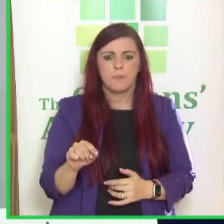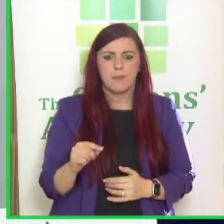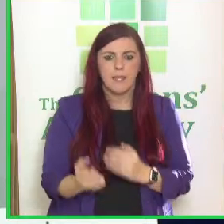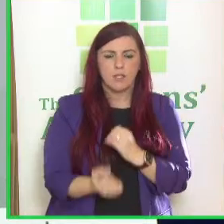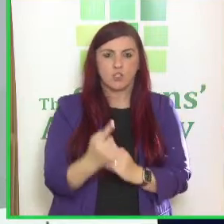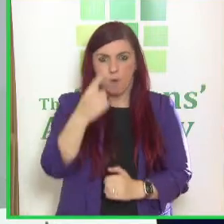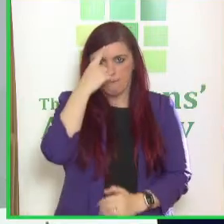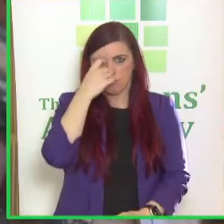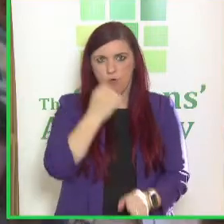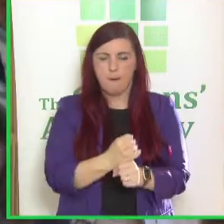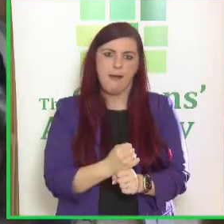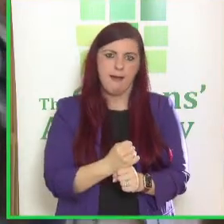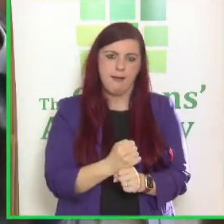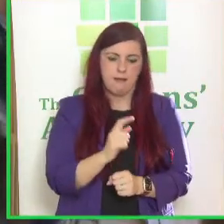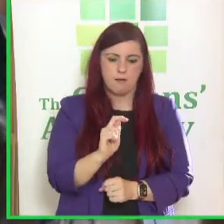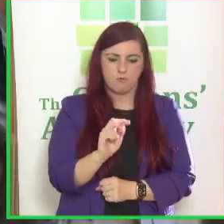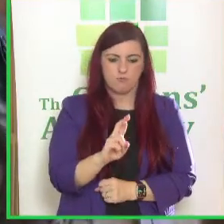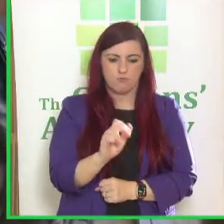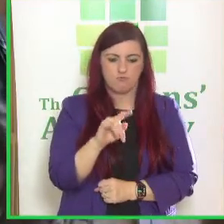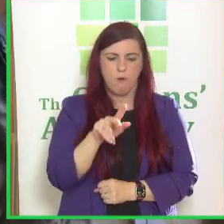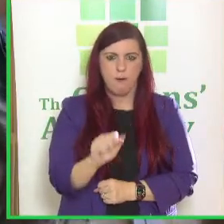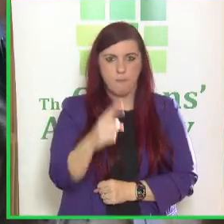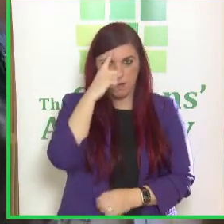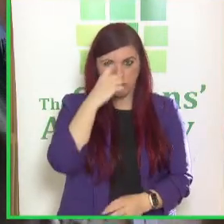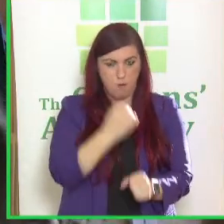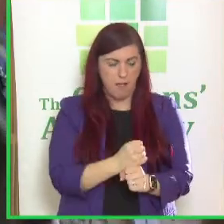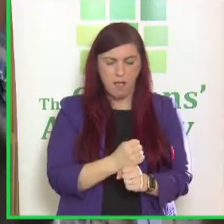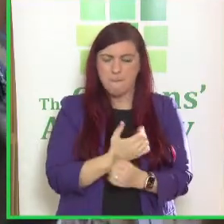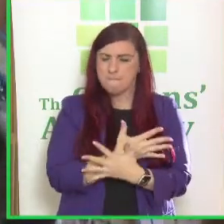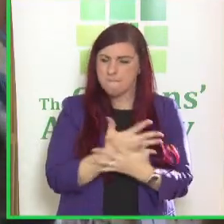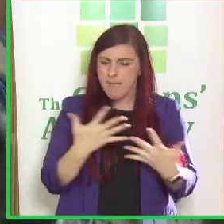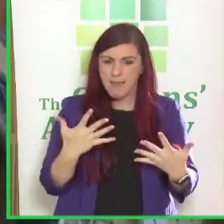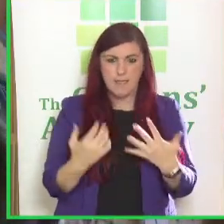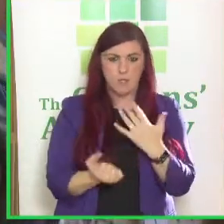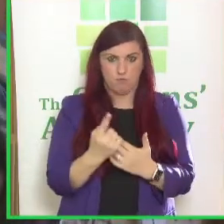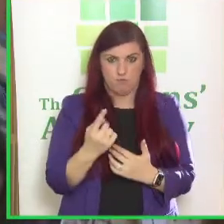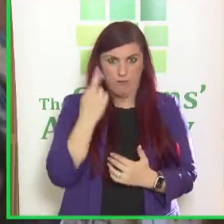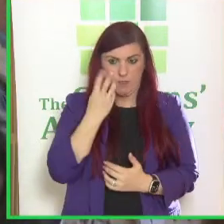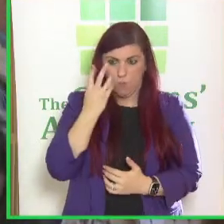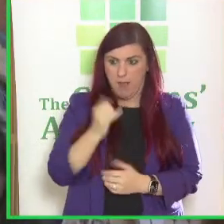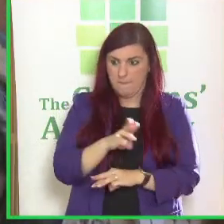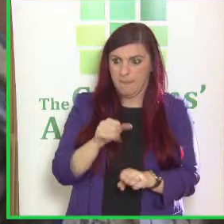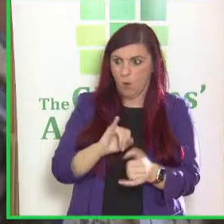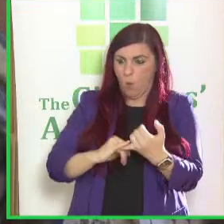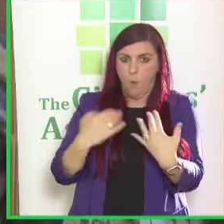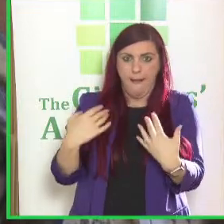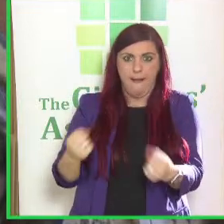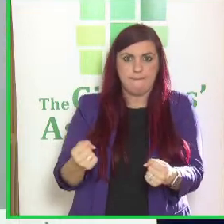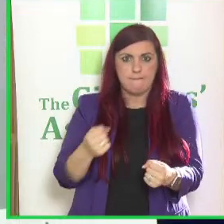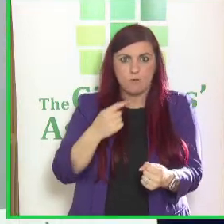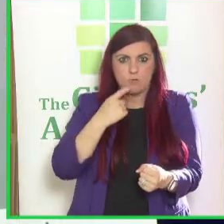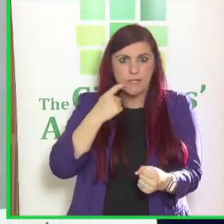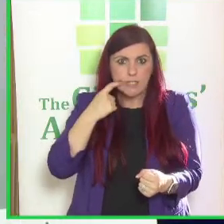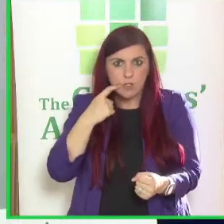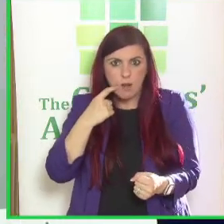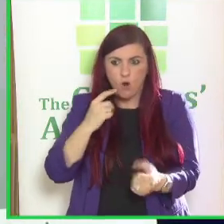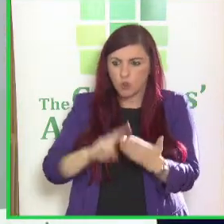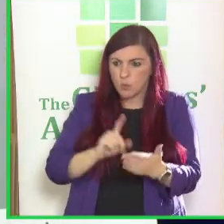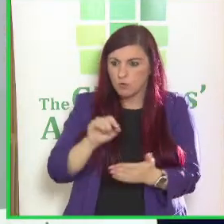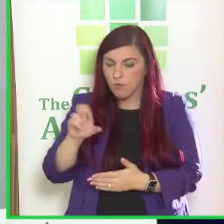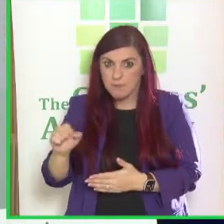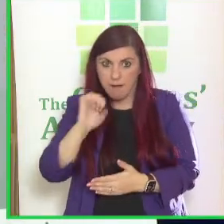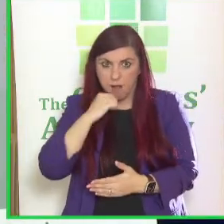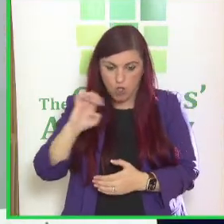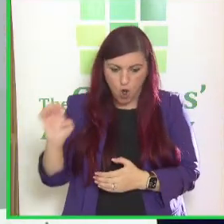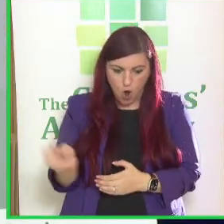of trauma. Many reasons why people use drugs is they have suffered early life trauma, whether it's some form of abuse, medical